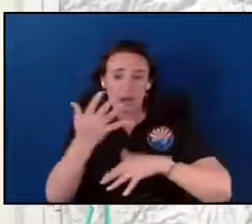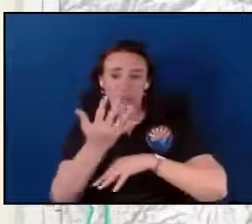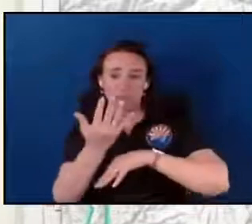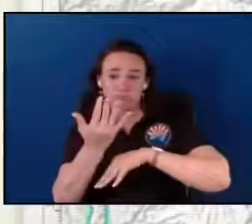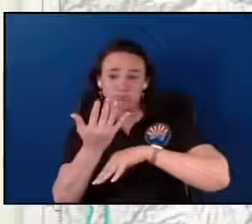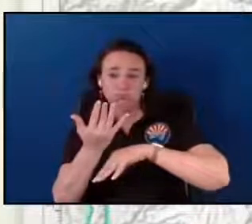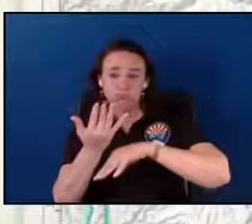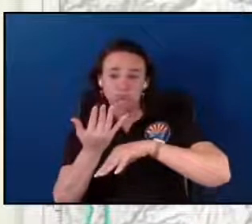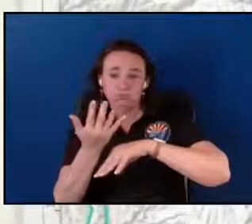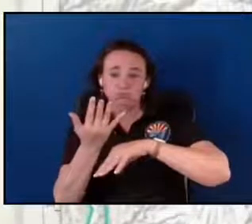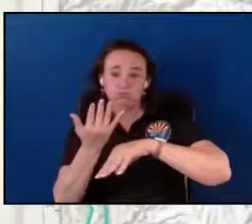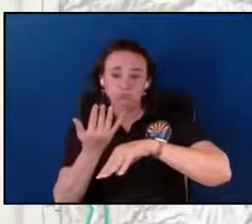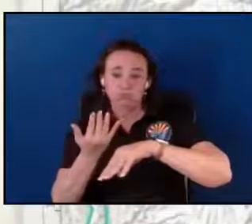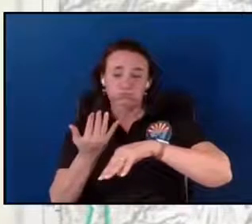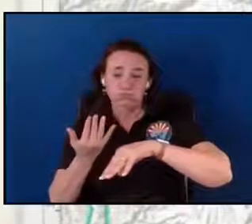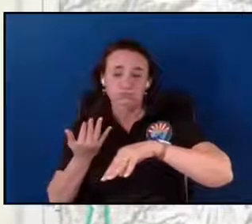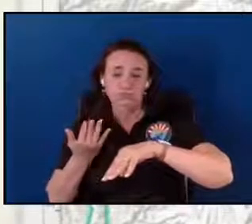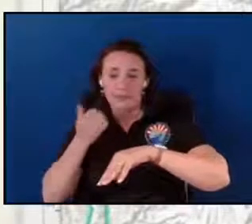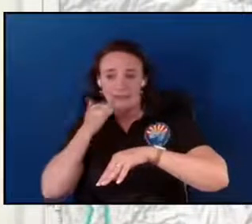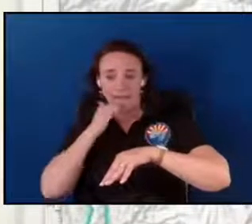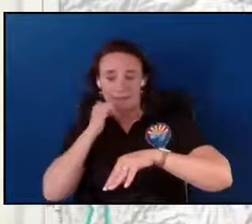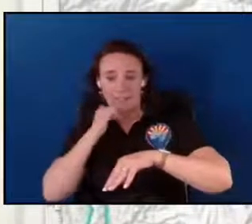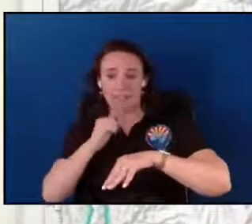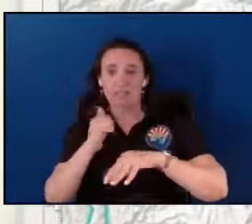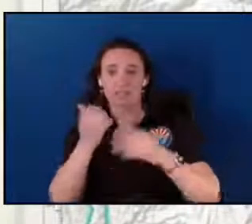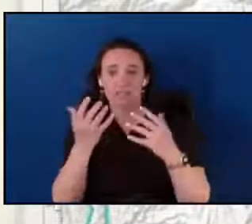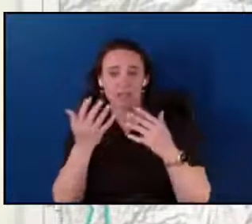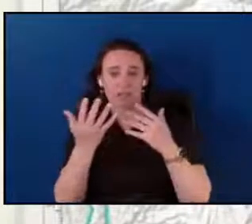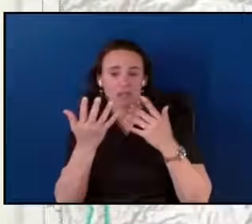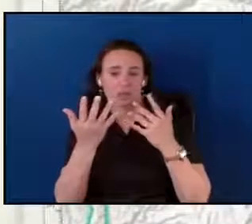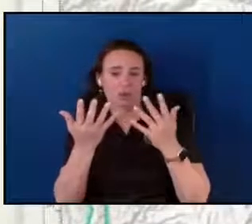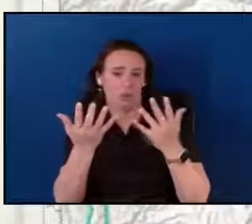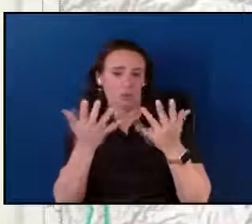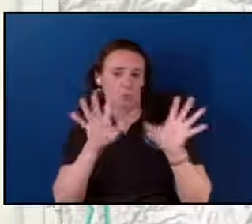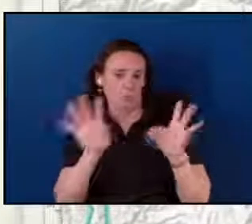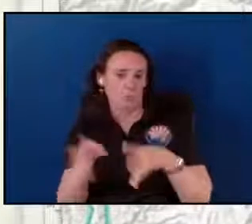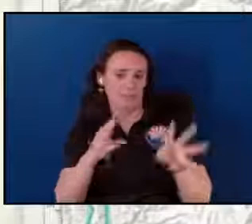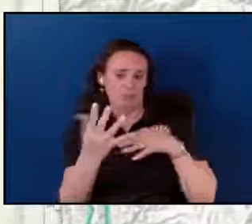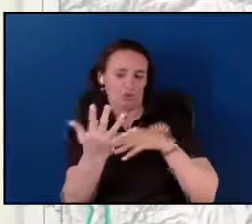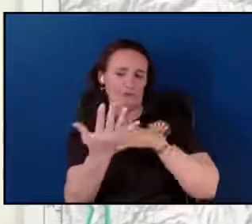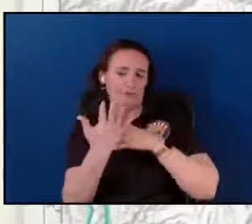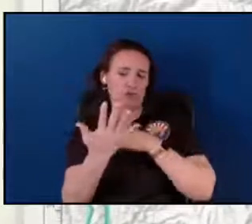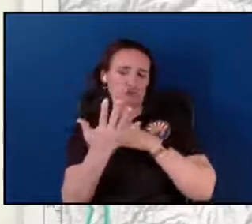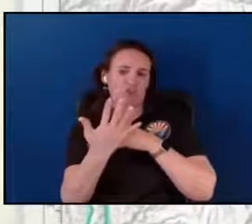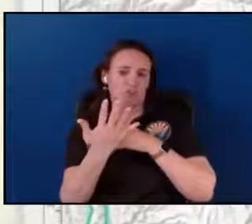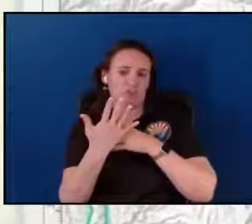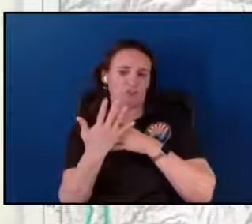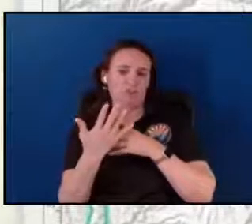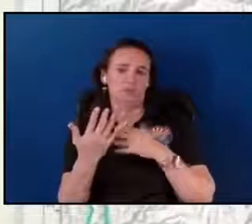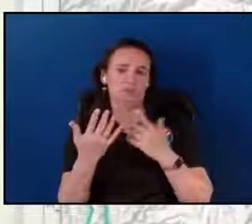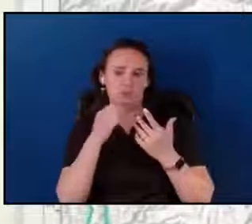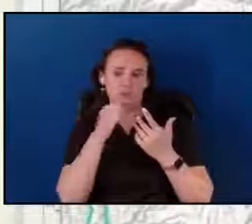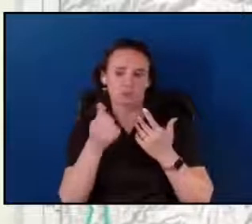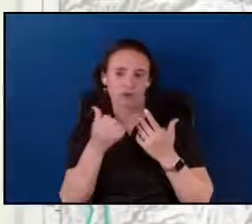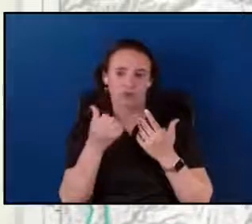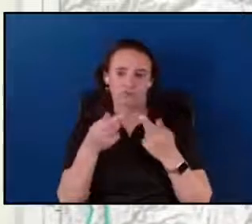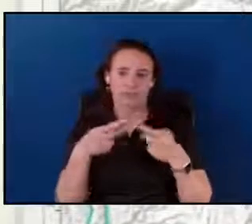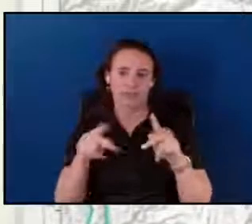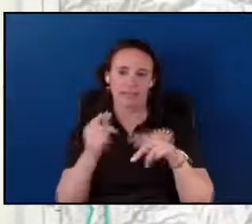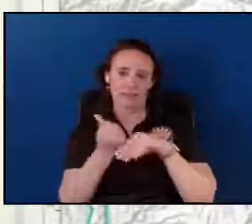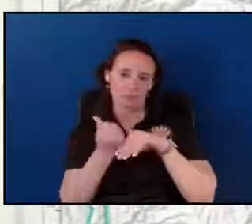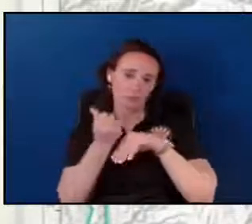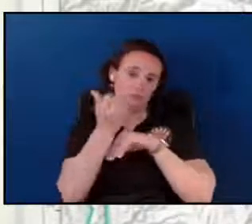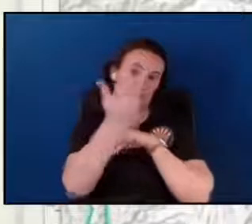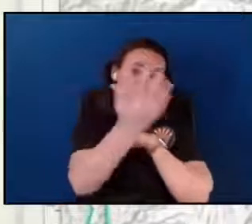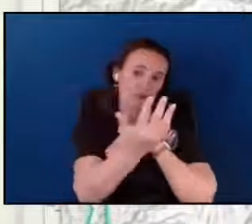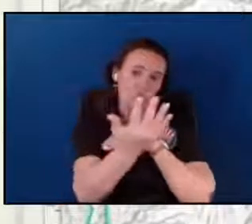day. The winds are trying to push itself back in there, and it's not allowing it to get up and really go.